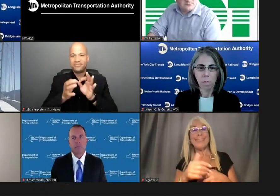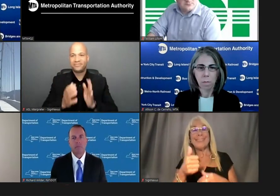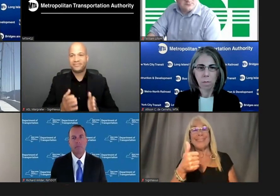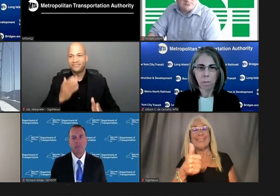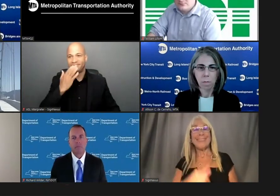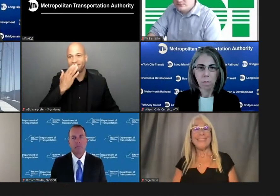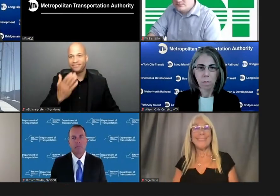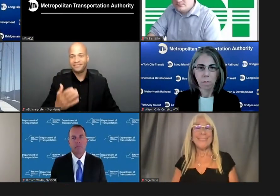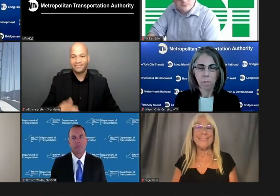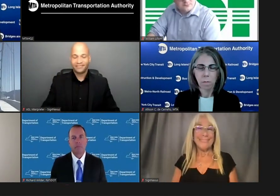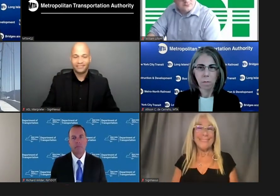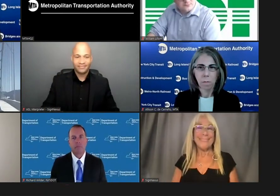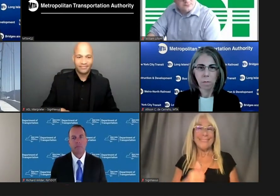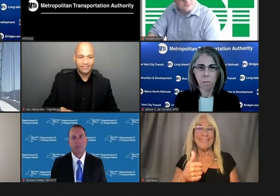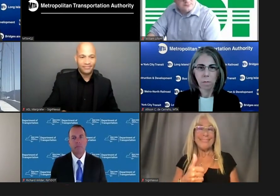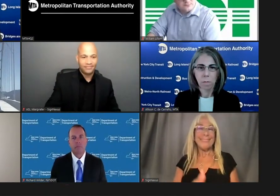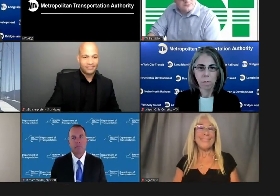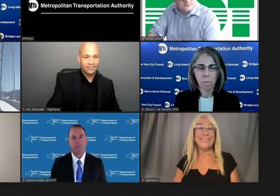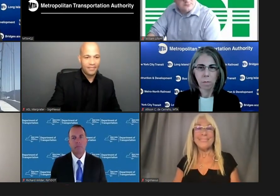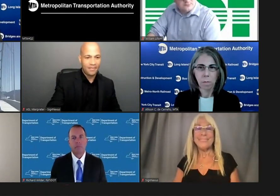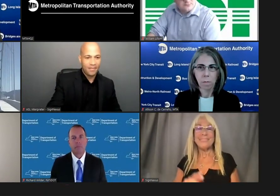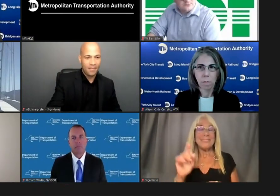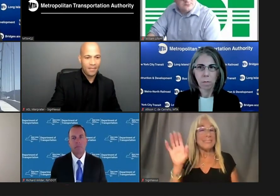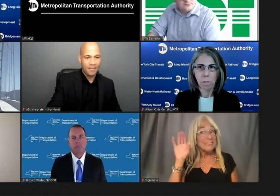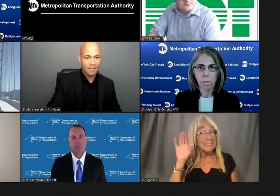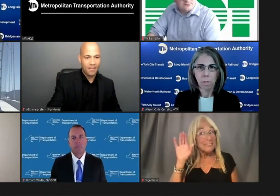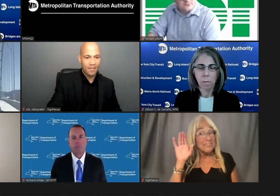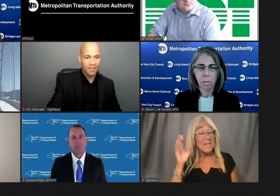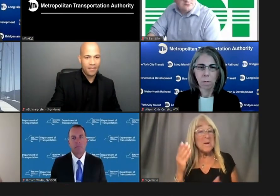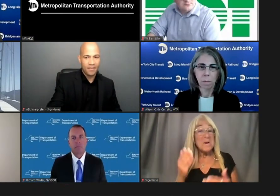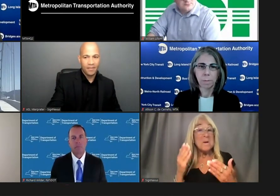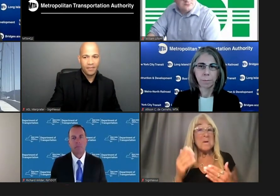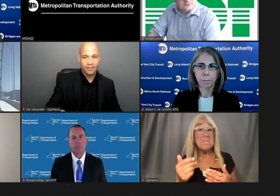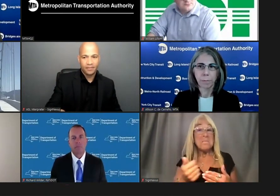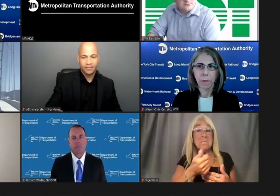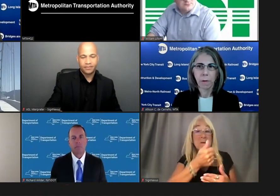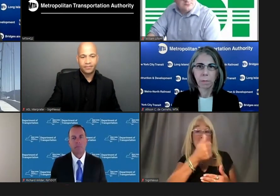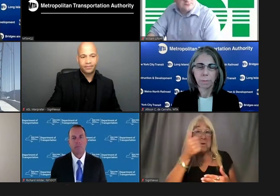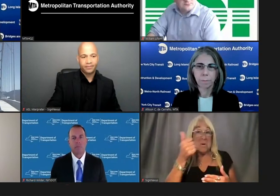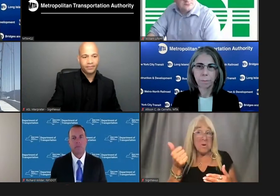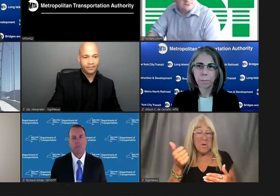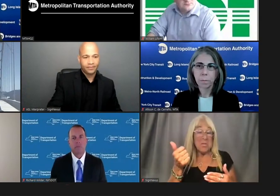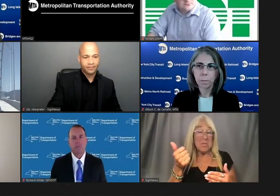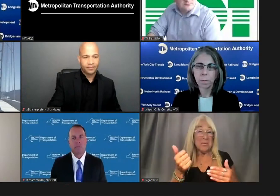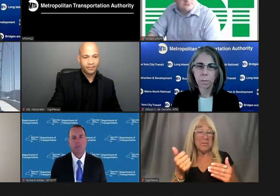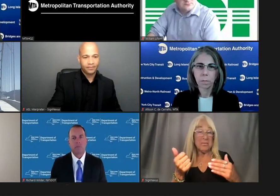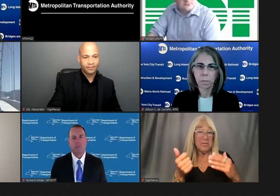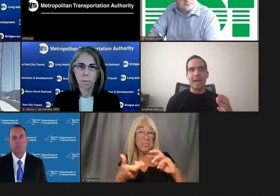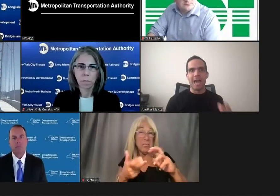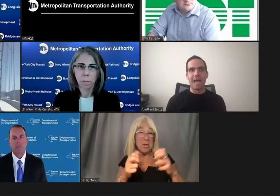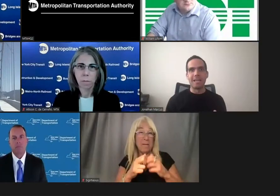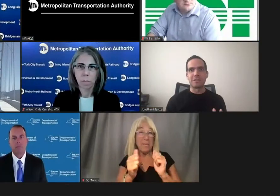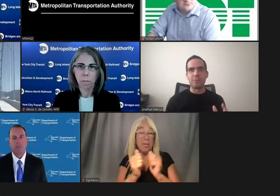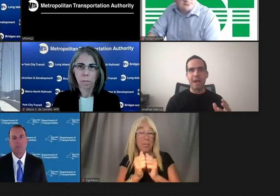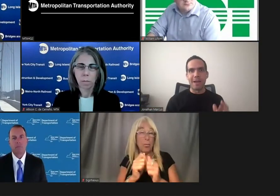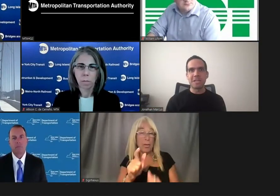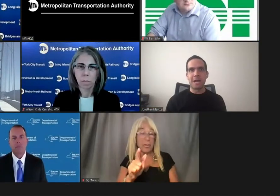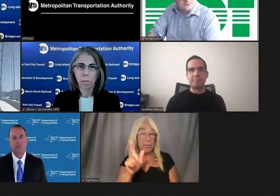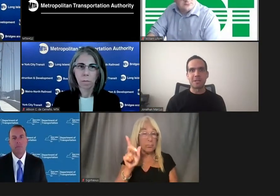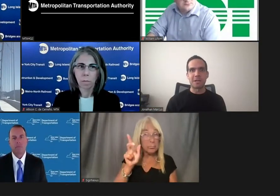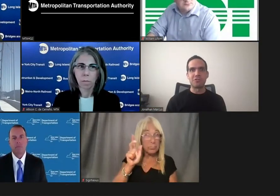we cannot hear you um you may have something else connected to your audio we cannot hear your remarks